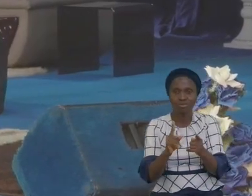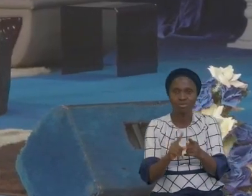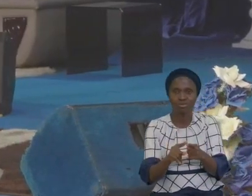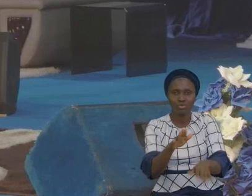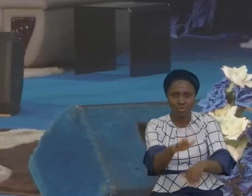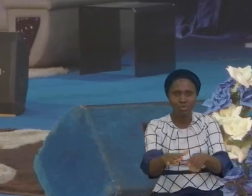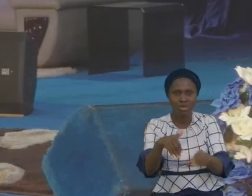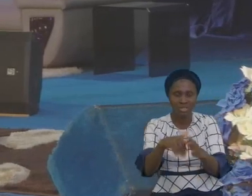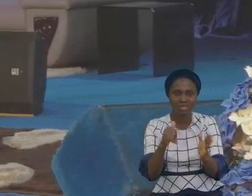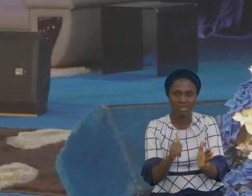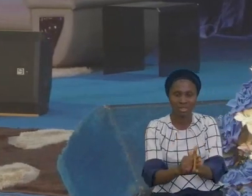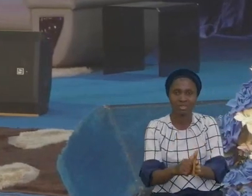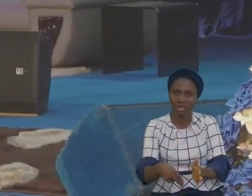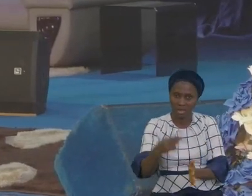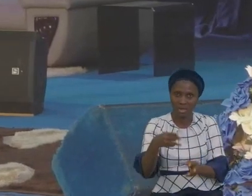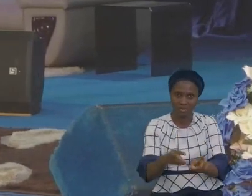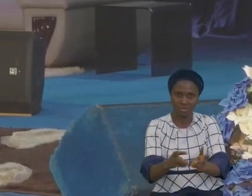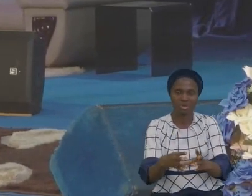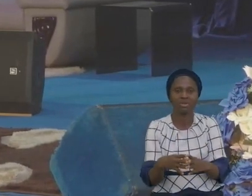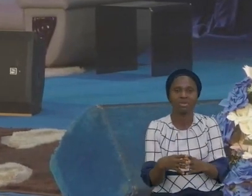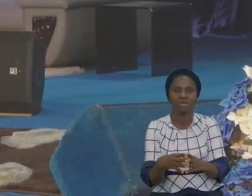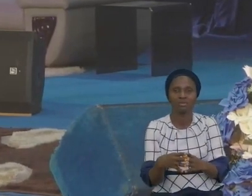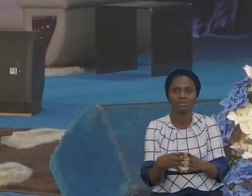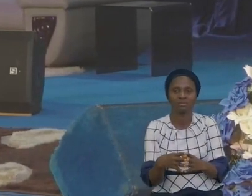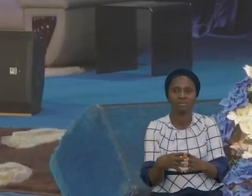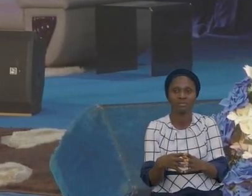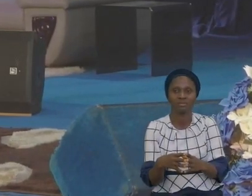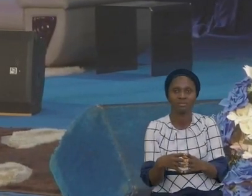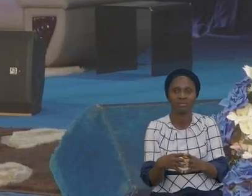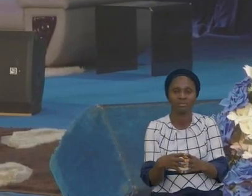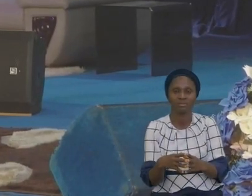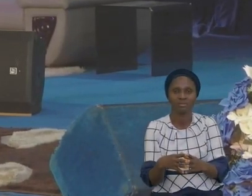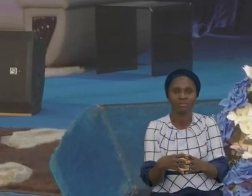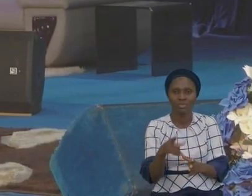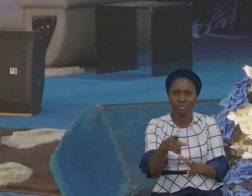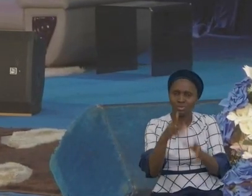Determine to remain in that highway.